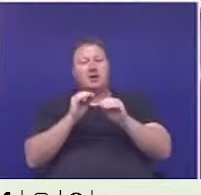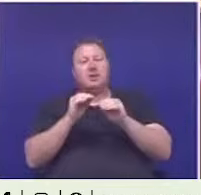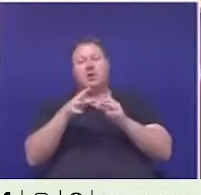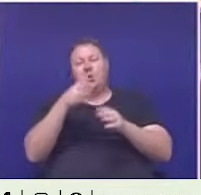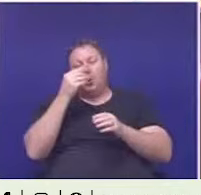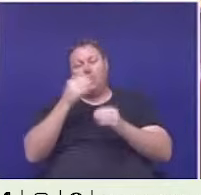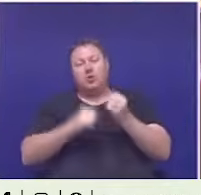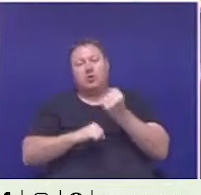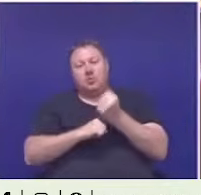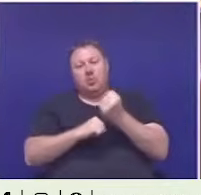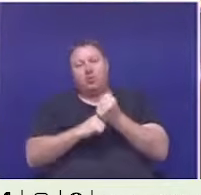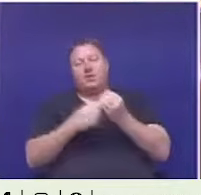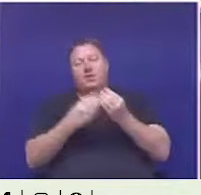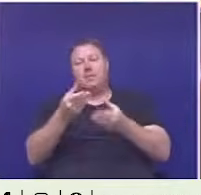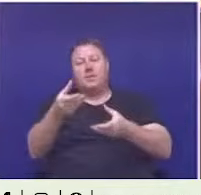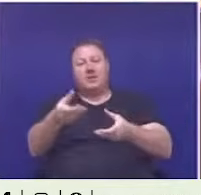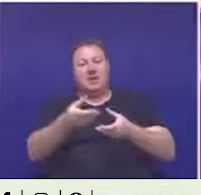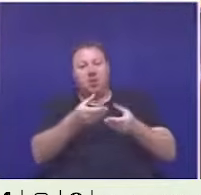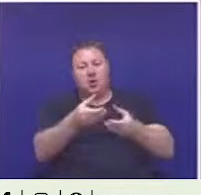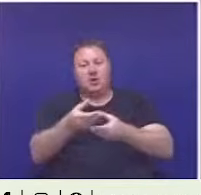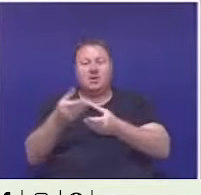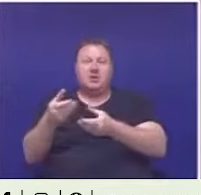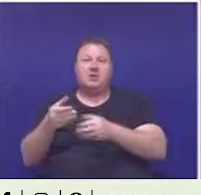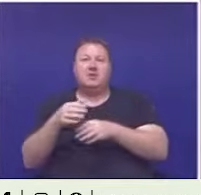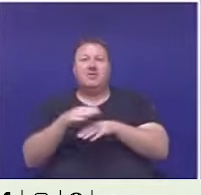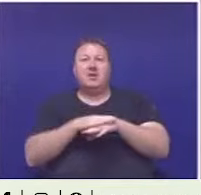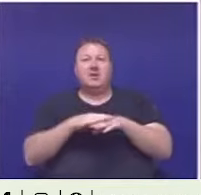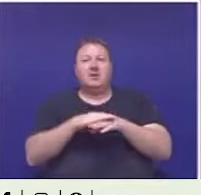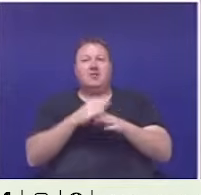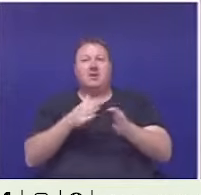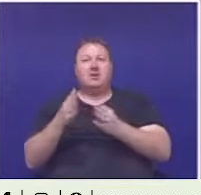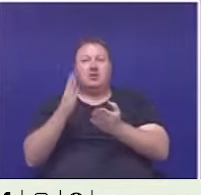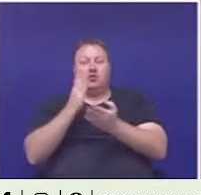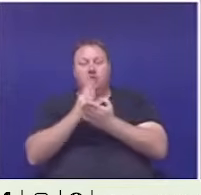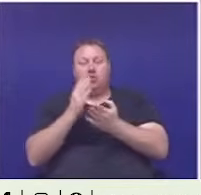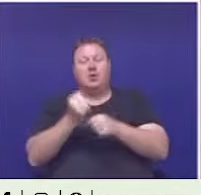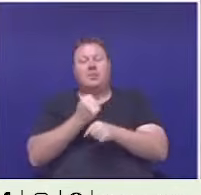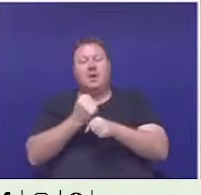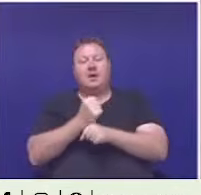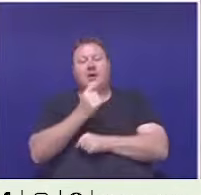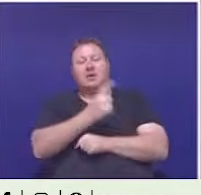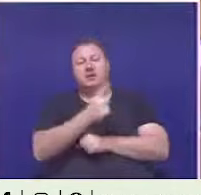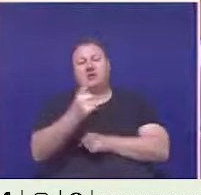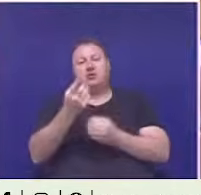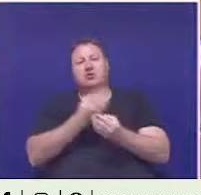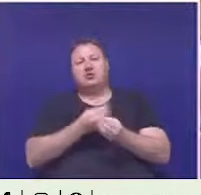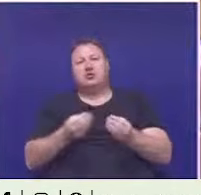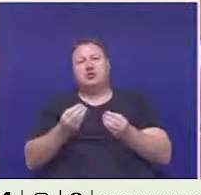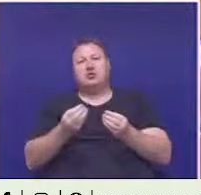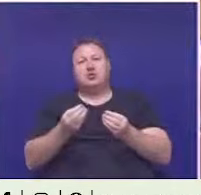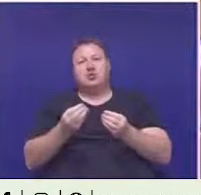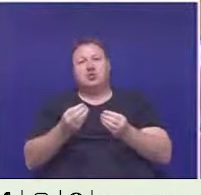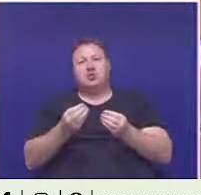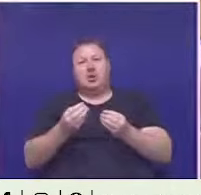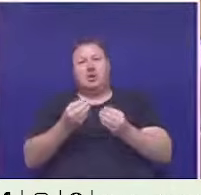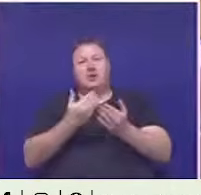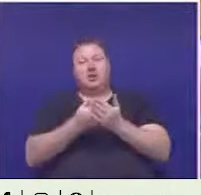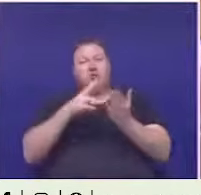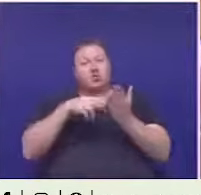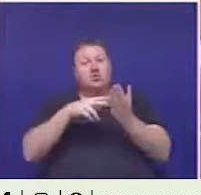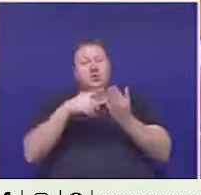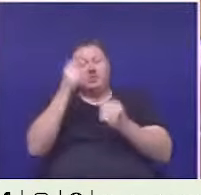are aligned with the goal of ensuring that every learner can read for meaning by the end of grade 3?